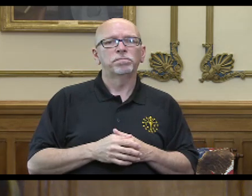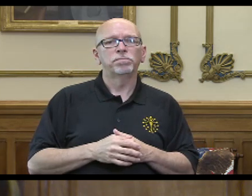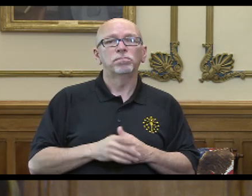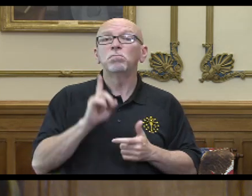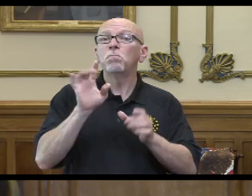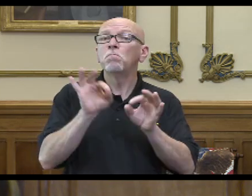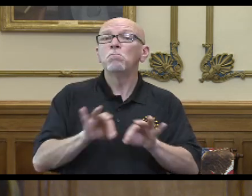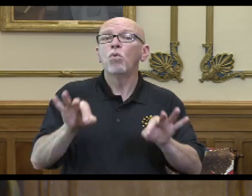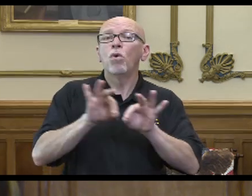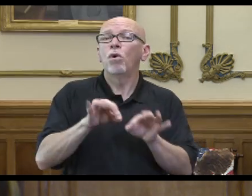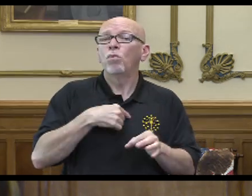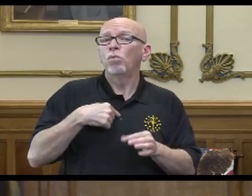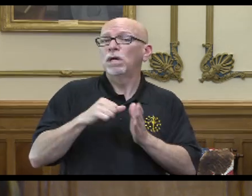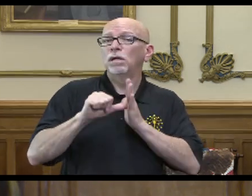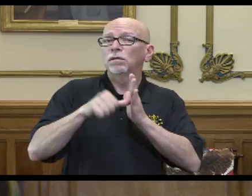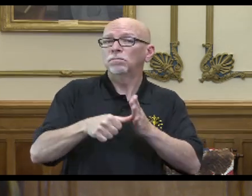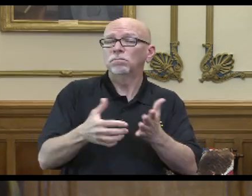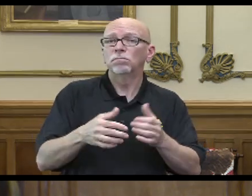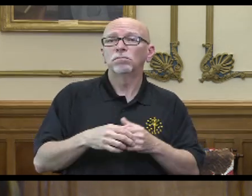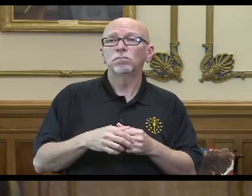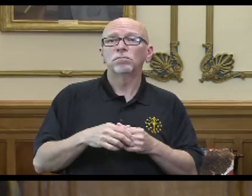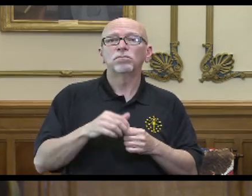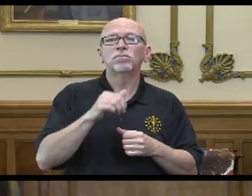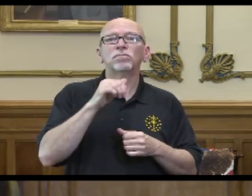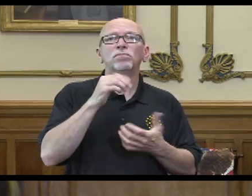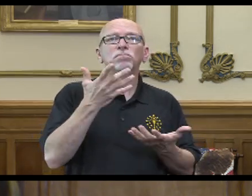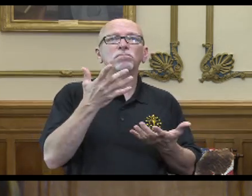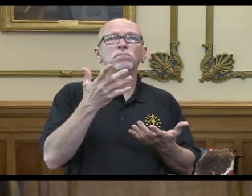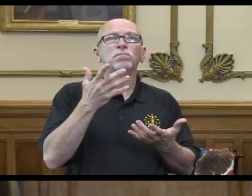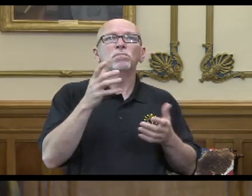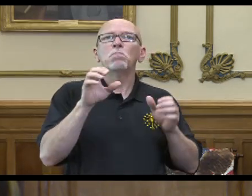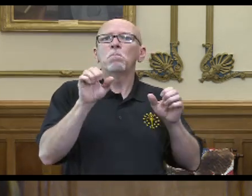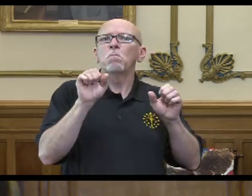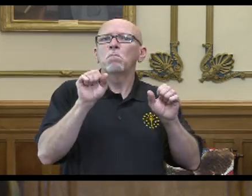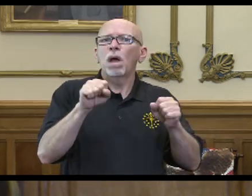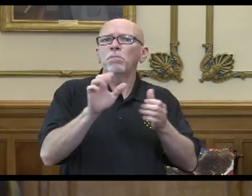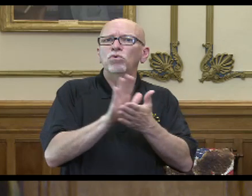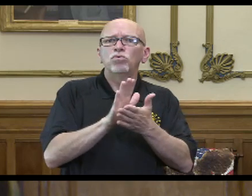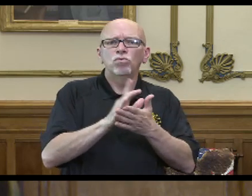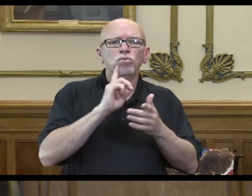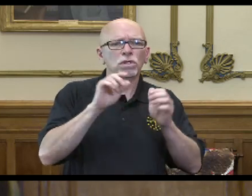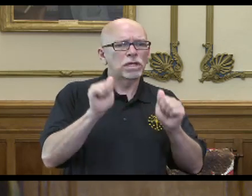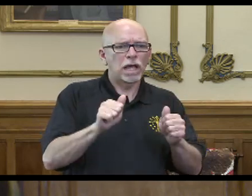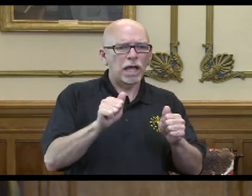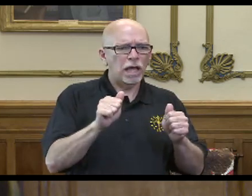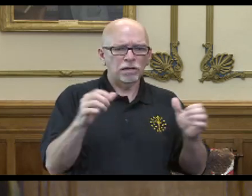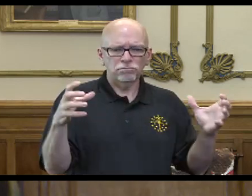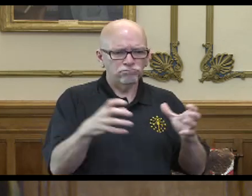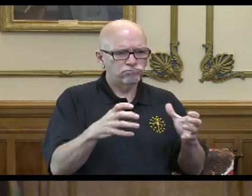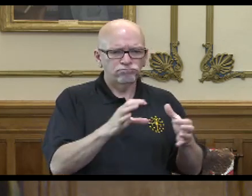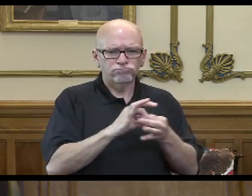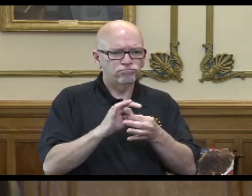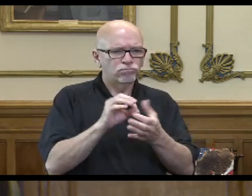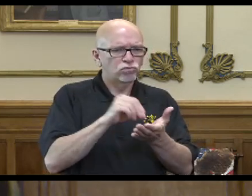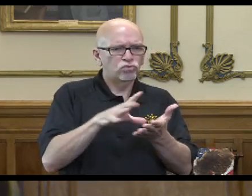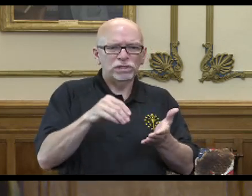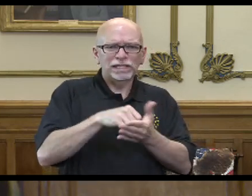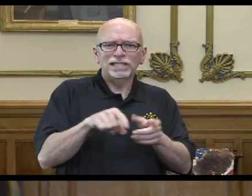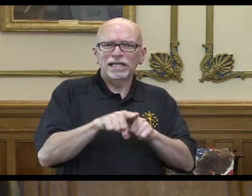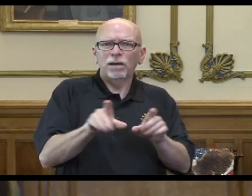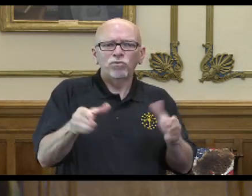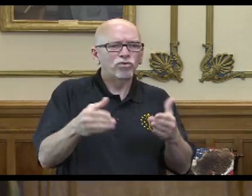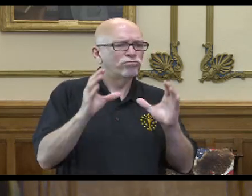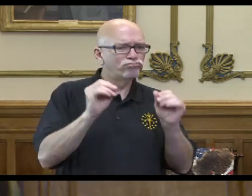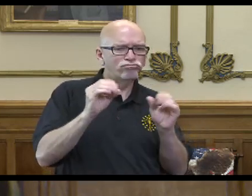things that we are trying to emphasize is that as much as possible, when schools can cohort students and keep them together in the same room with the